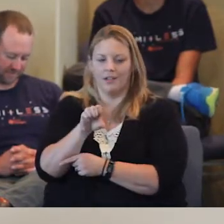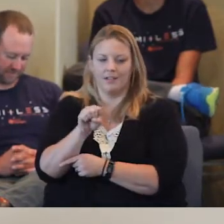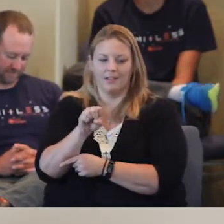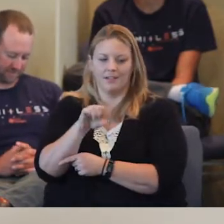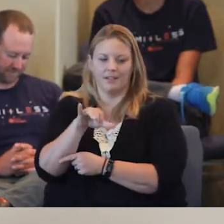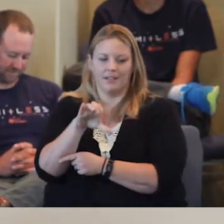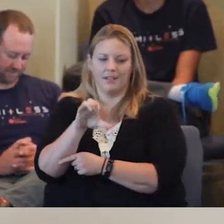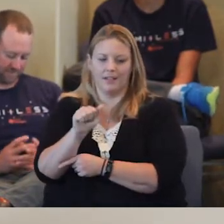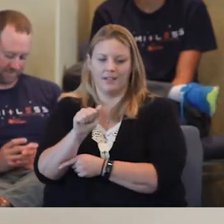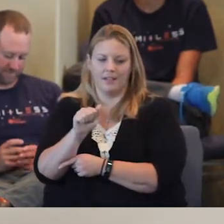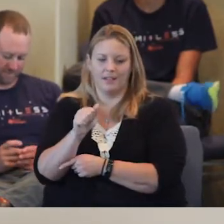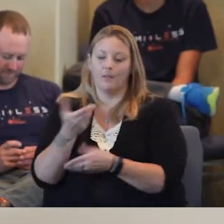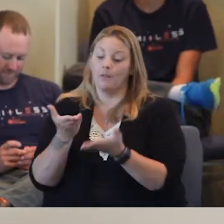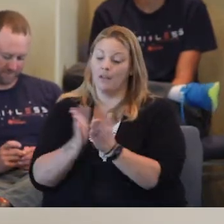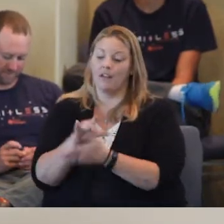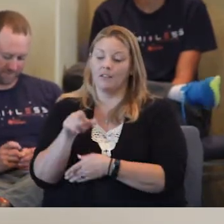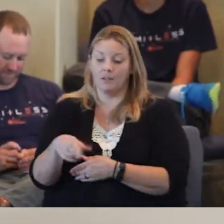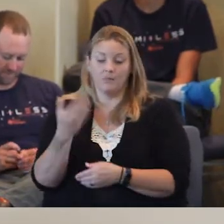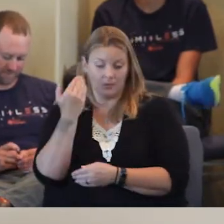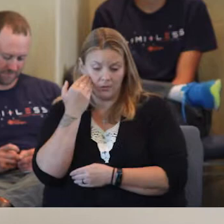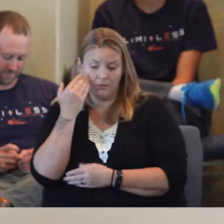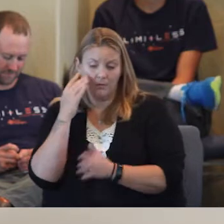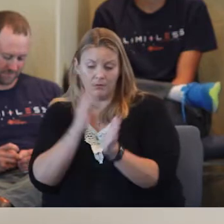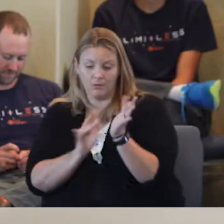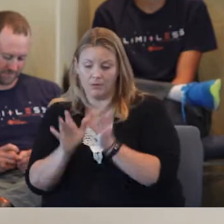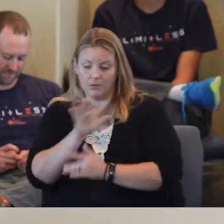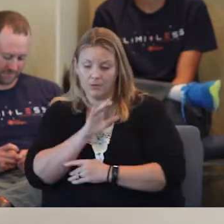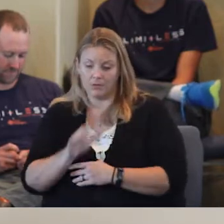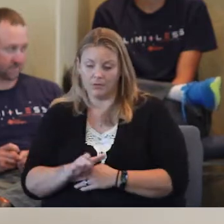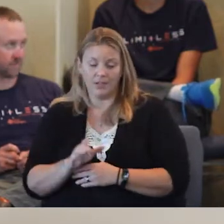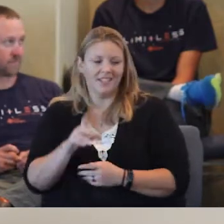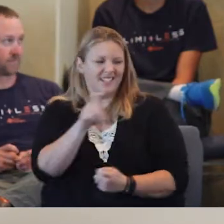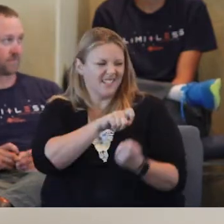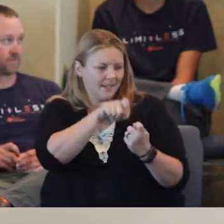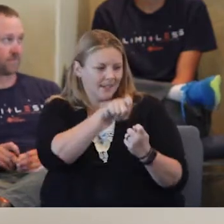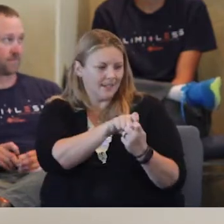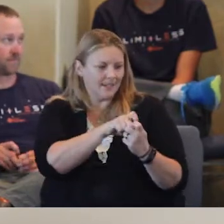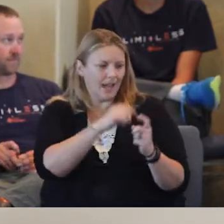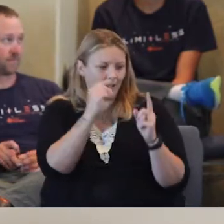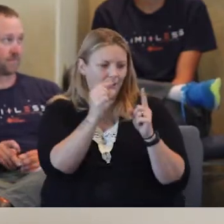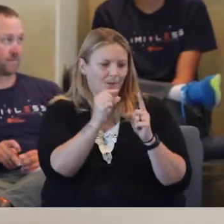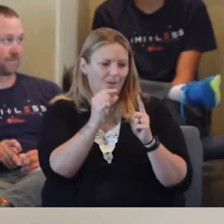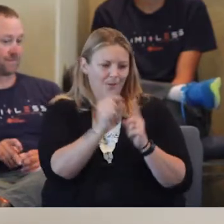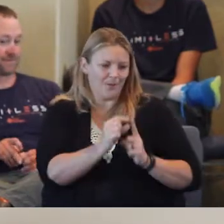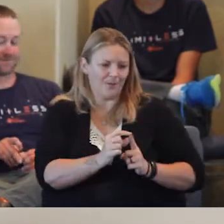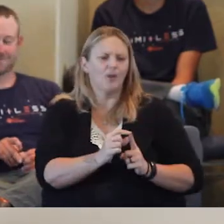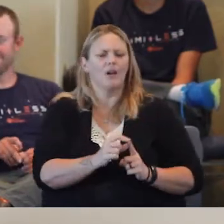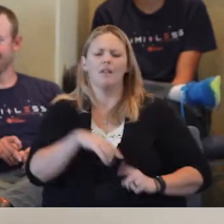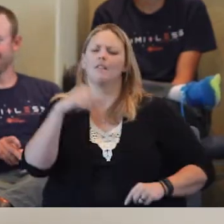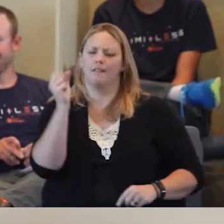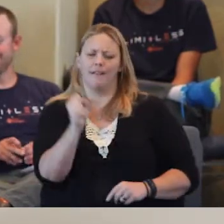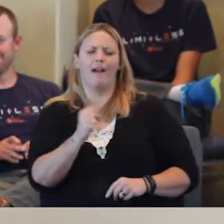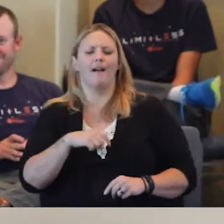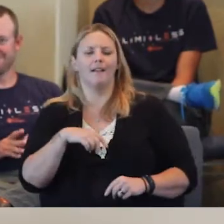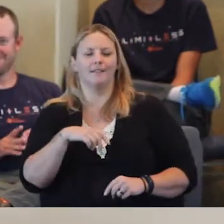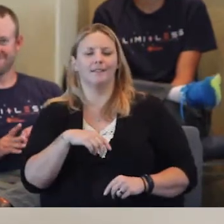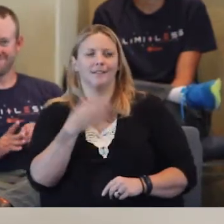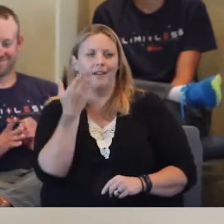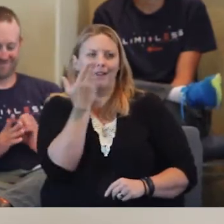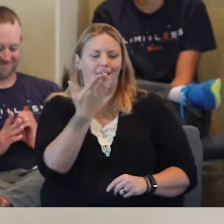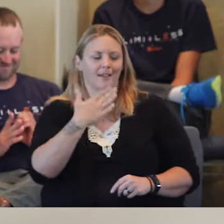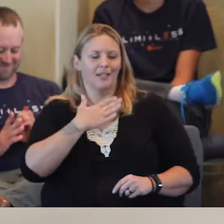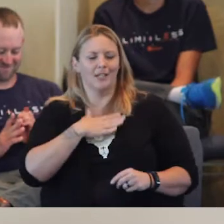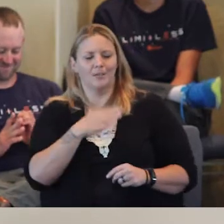Jessica. And we asked him, do you know who Jesus Christ is? And his exact words were, yeah, he's my homeboy.